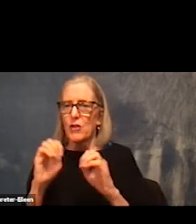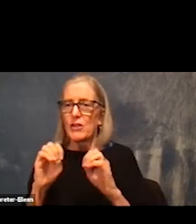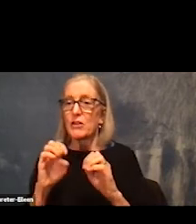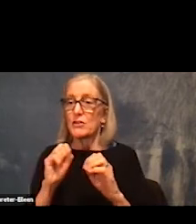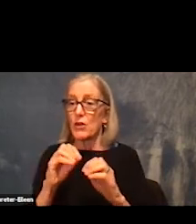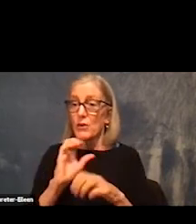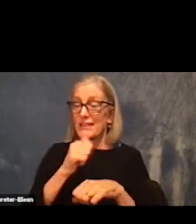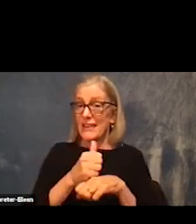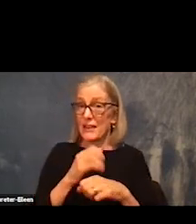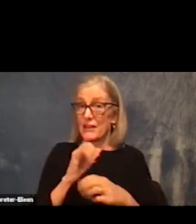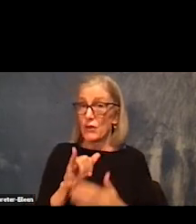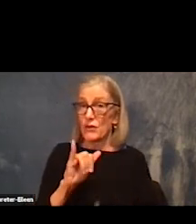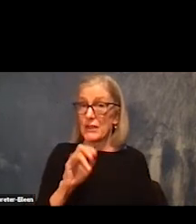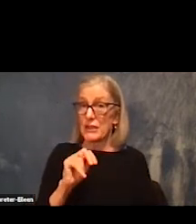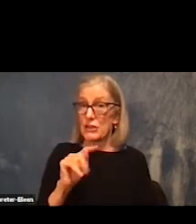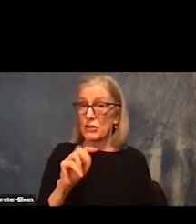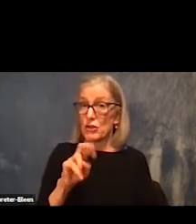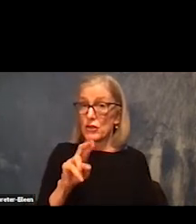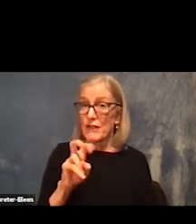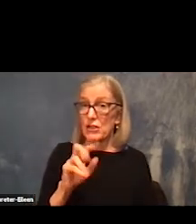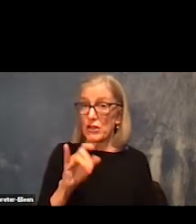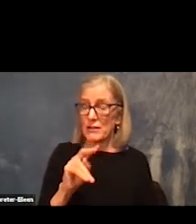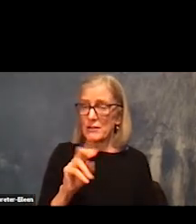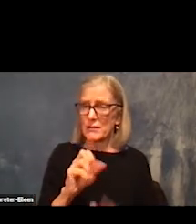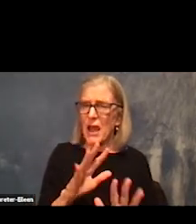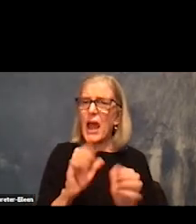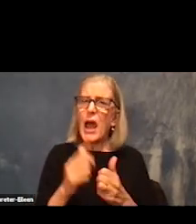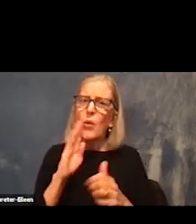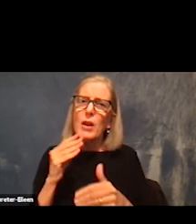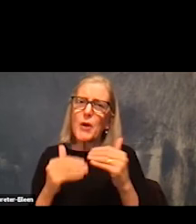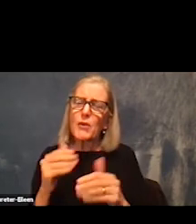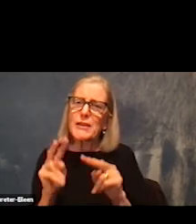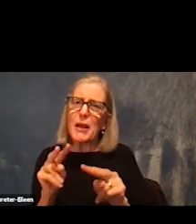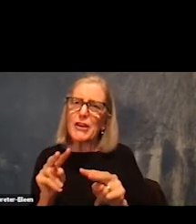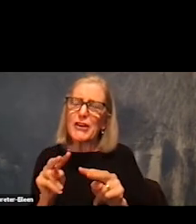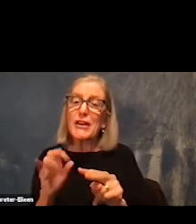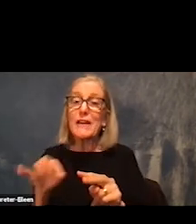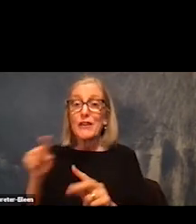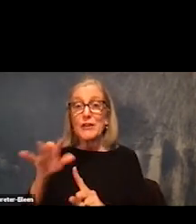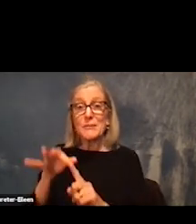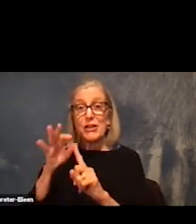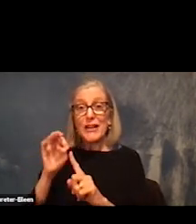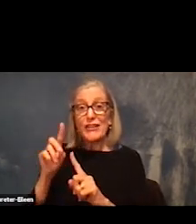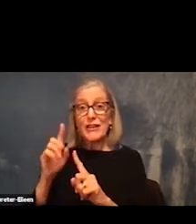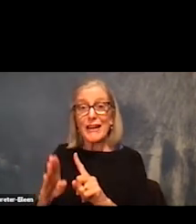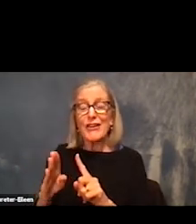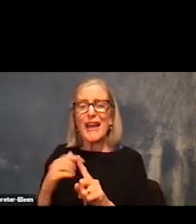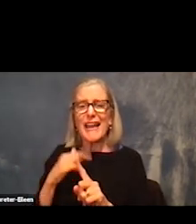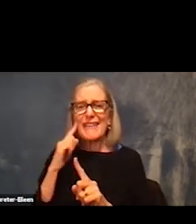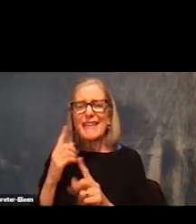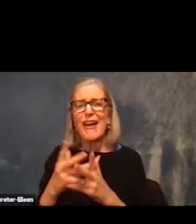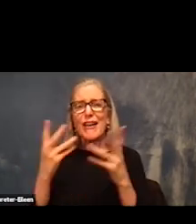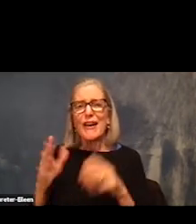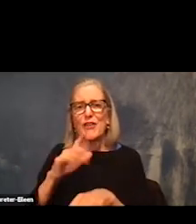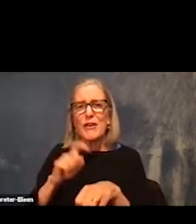some method for progress monitoring, right? If you're a special educator, I'm sure you spend a major portion of your